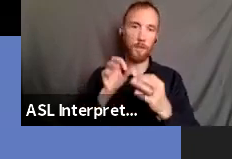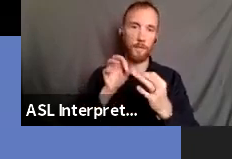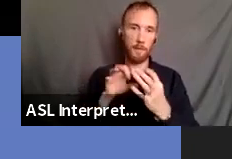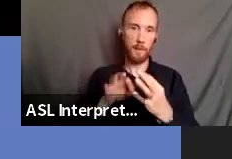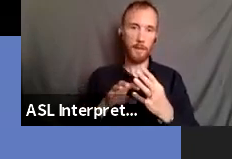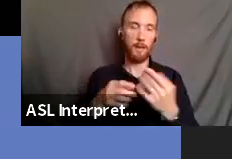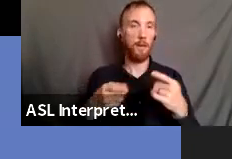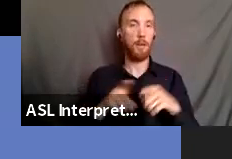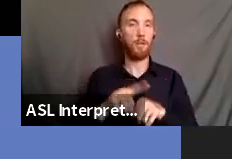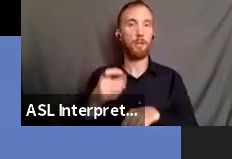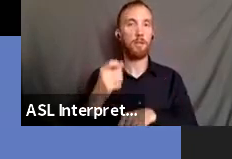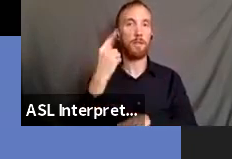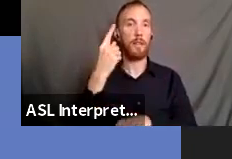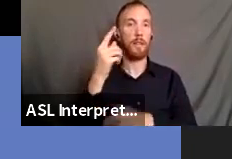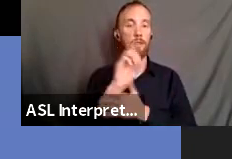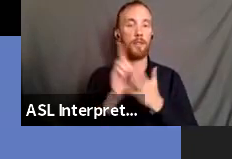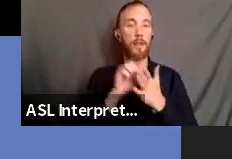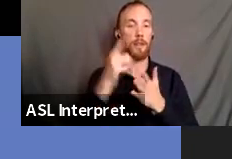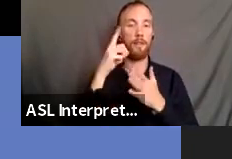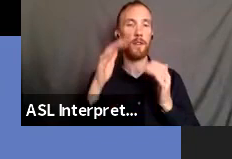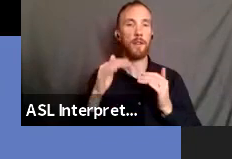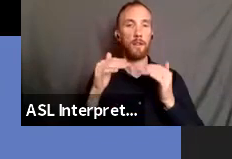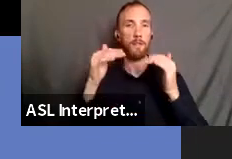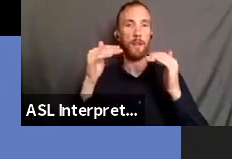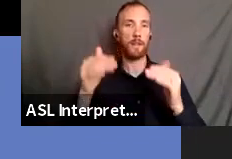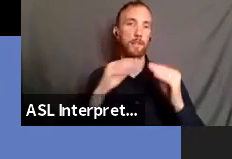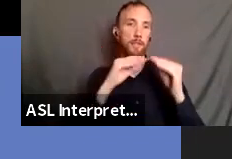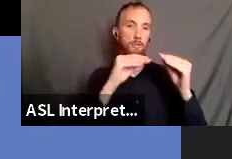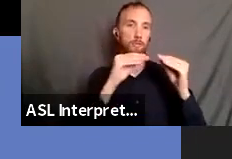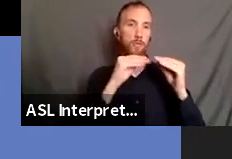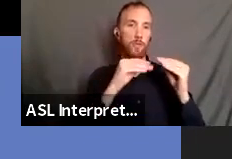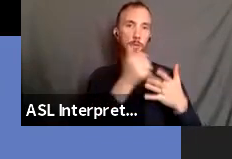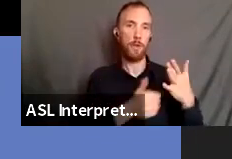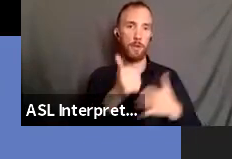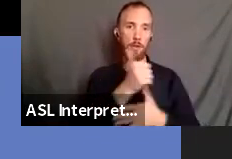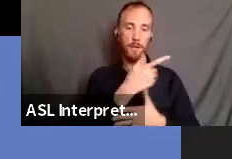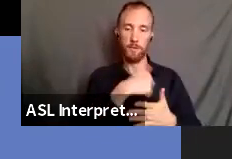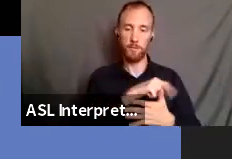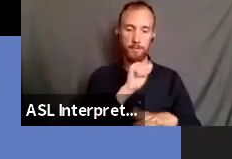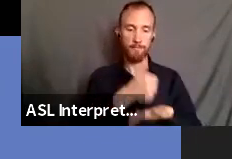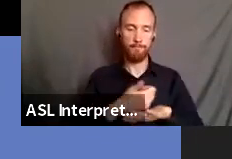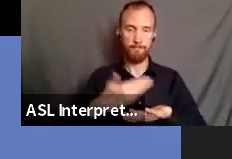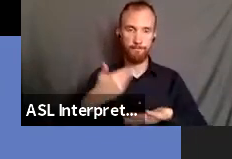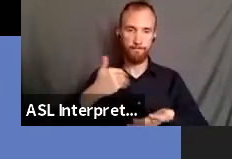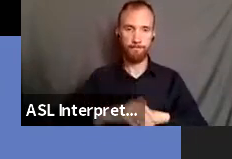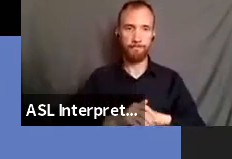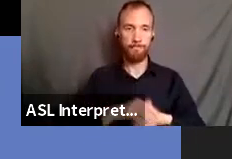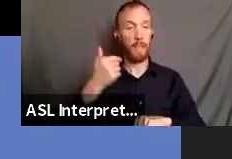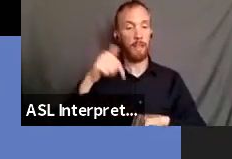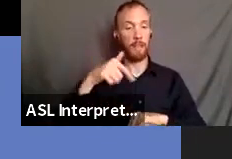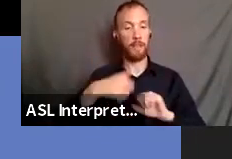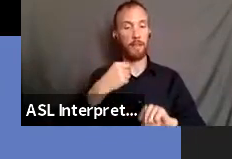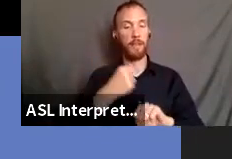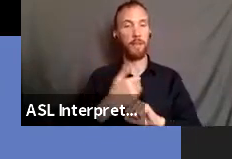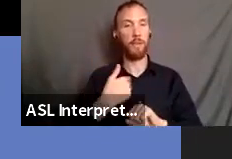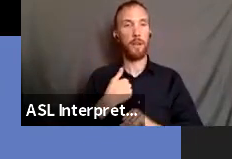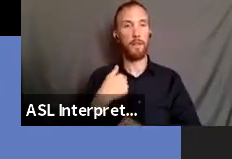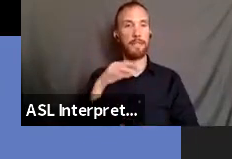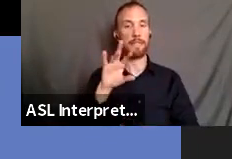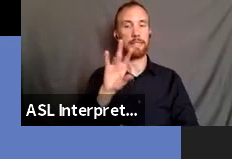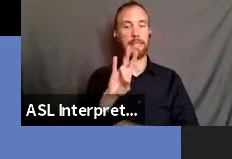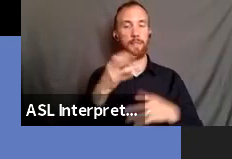to advance and support the instructional priorities previously articulated this year we are focused on seven key